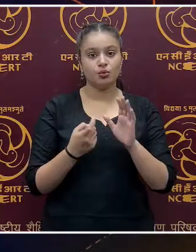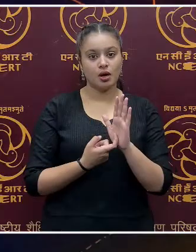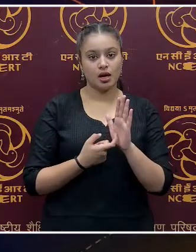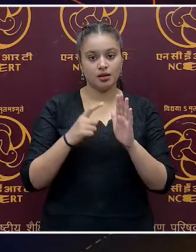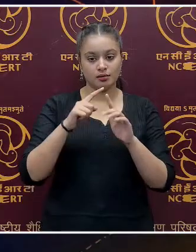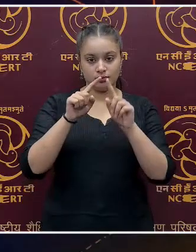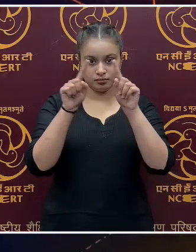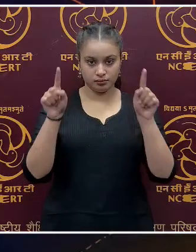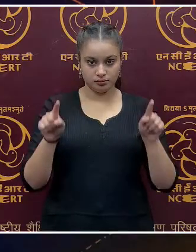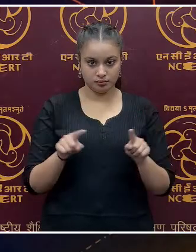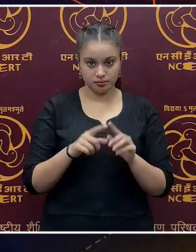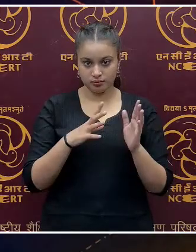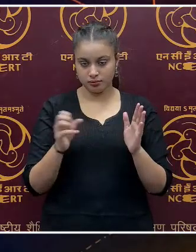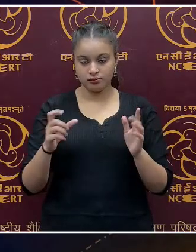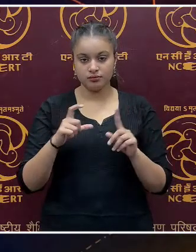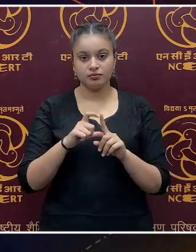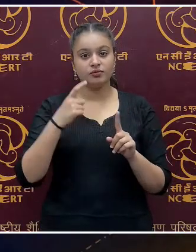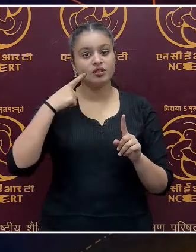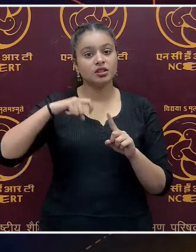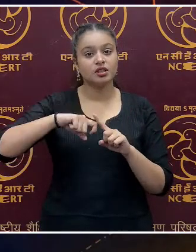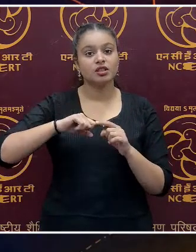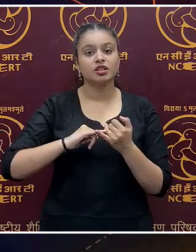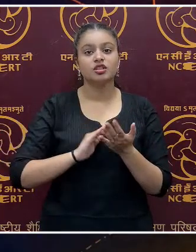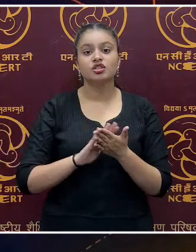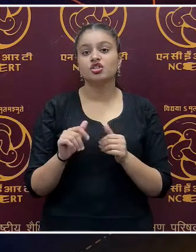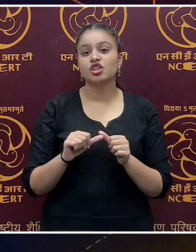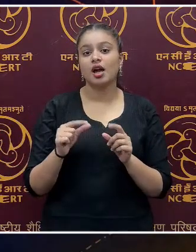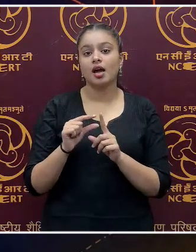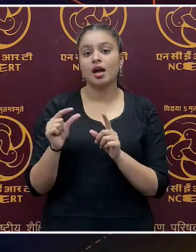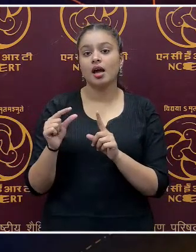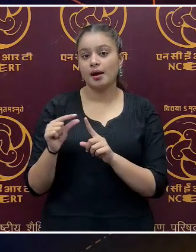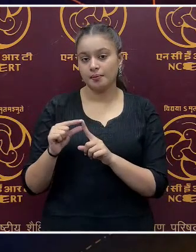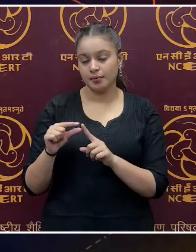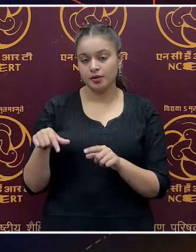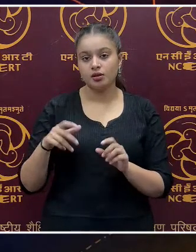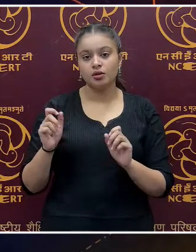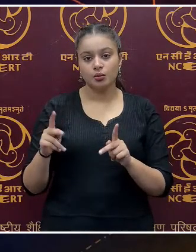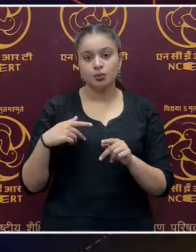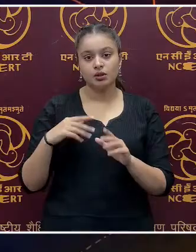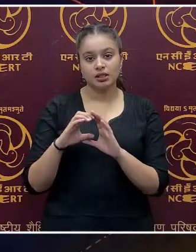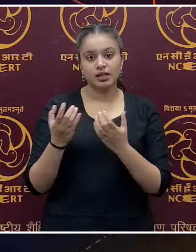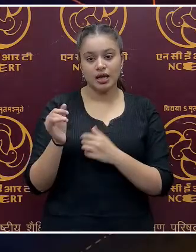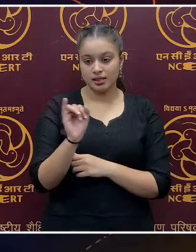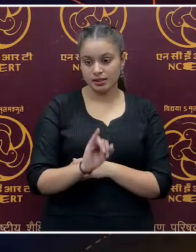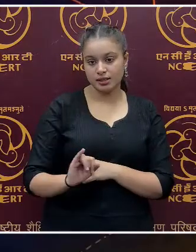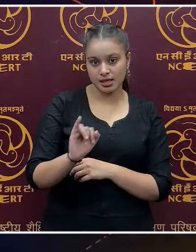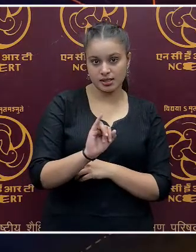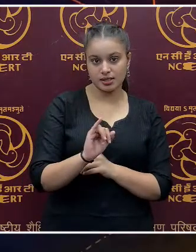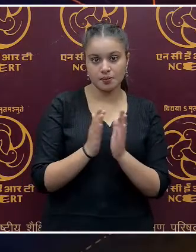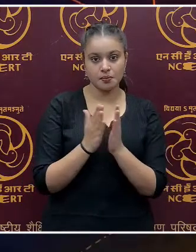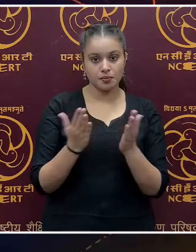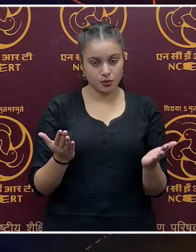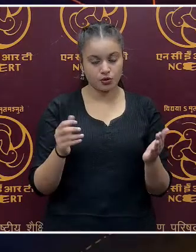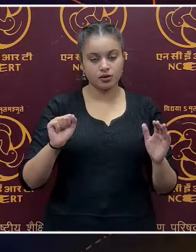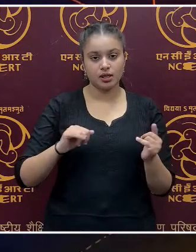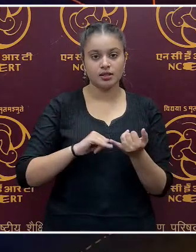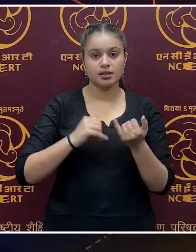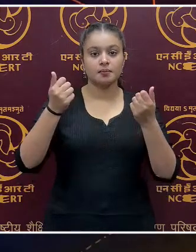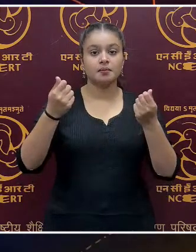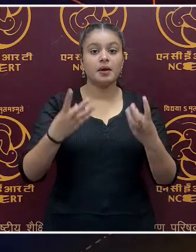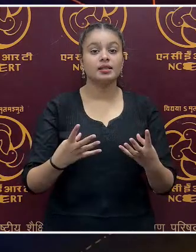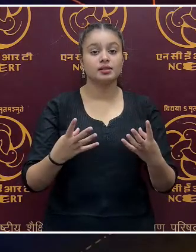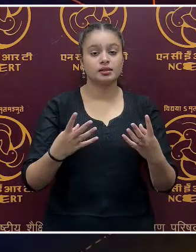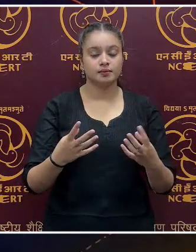of Diksha app. So you have a class 6 textbook here? Yes. Okay. I have a class 6 textbook,